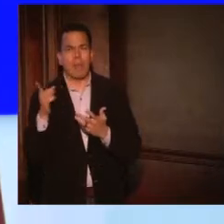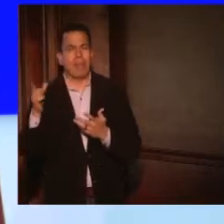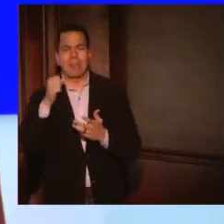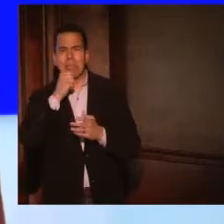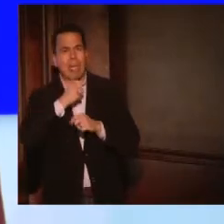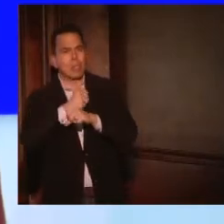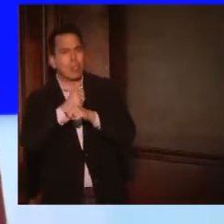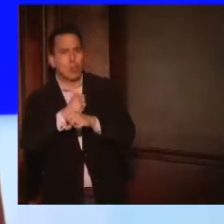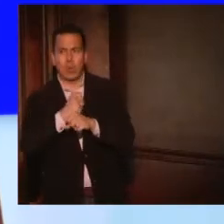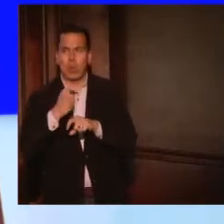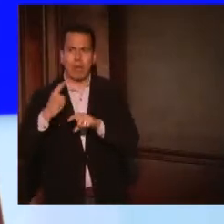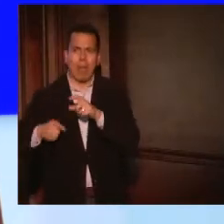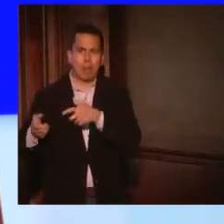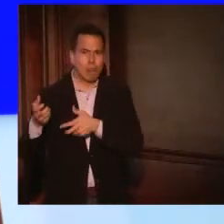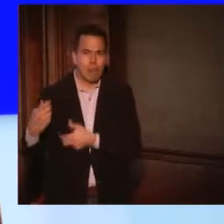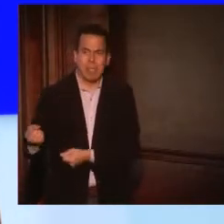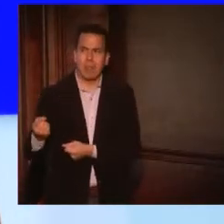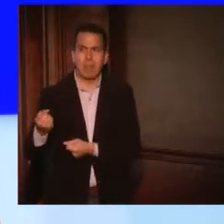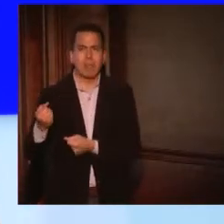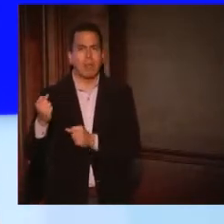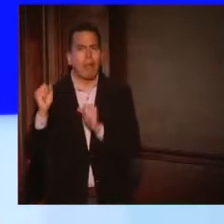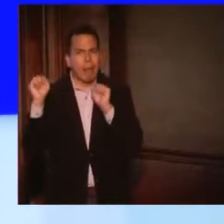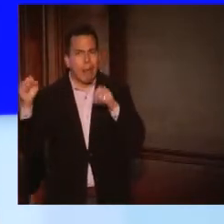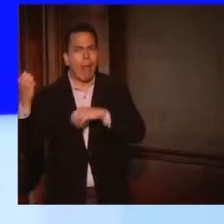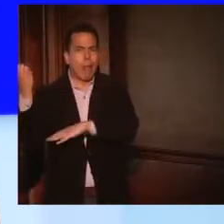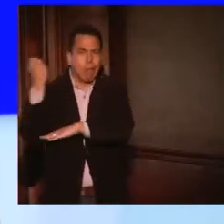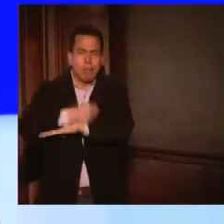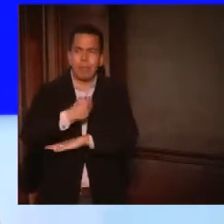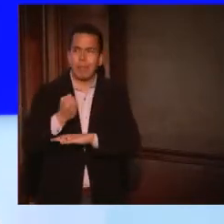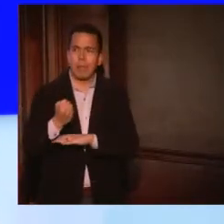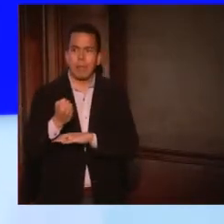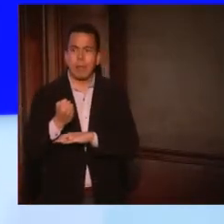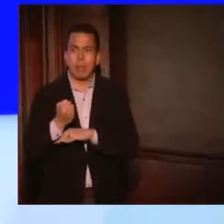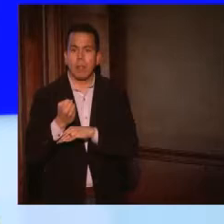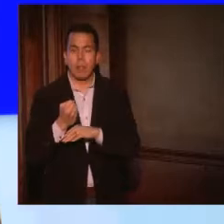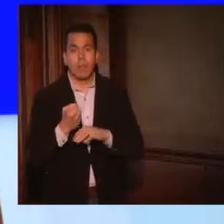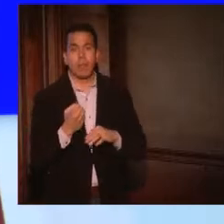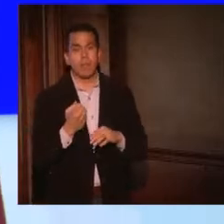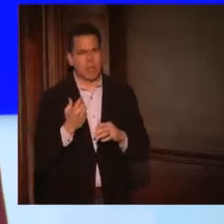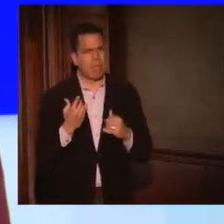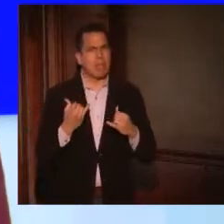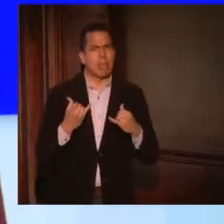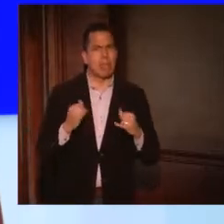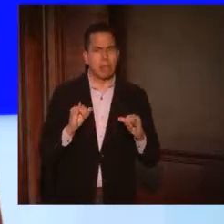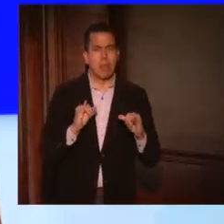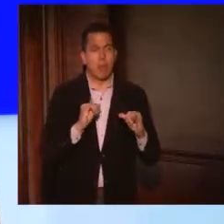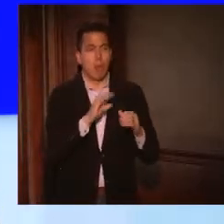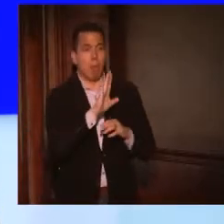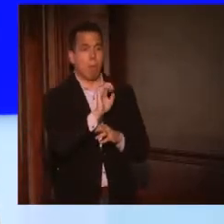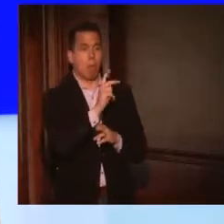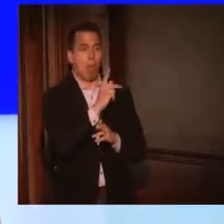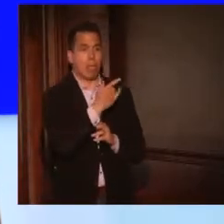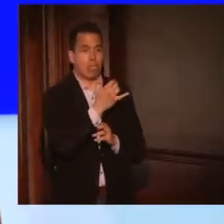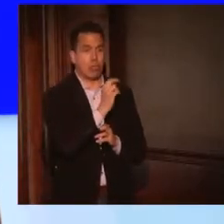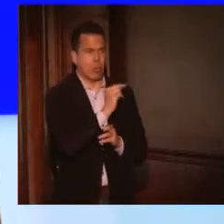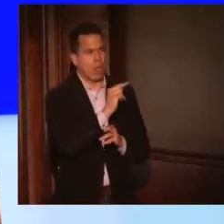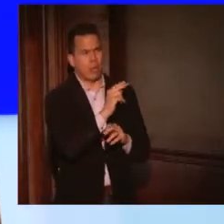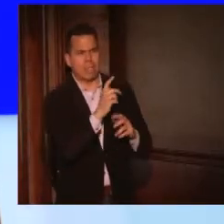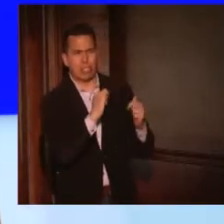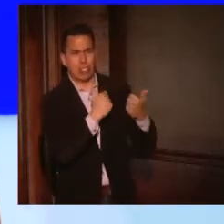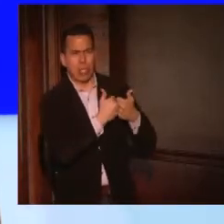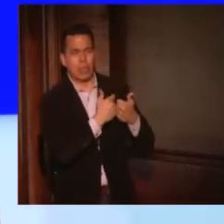more trustable. And I think it's still with the Sarofi, still you have a challenges because you needed to find a person to get your money.